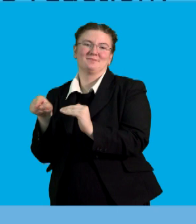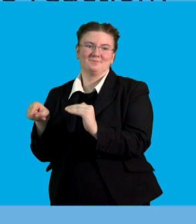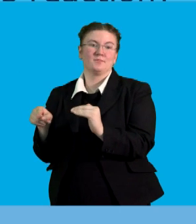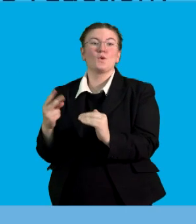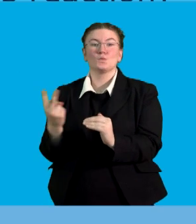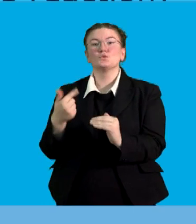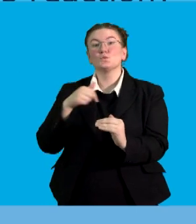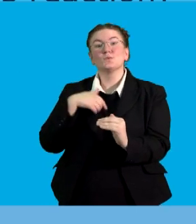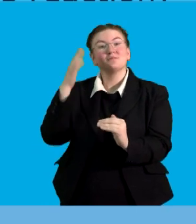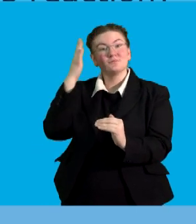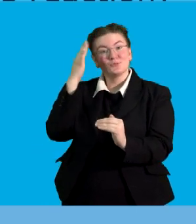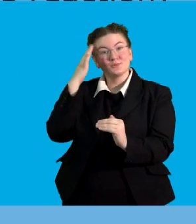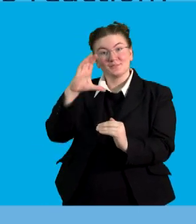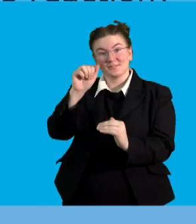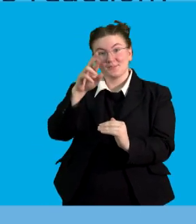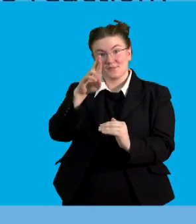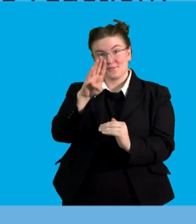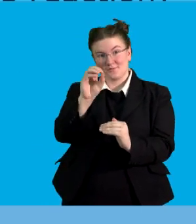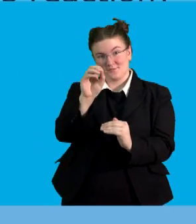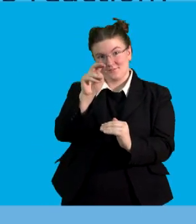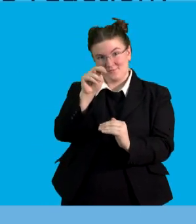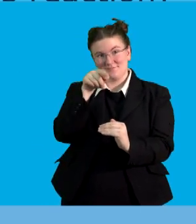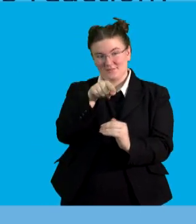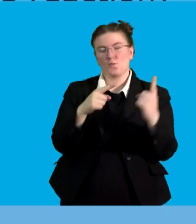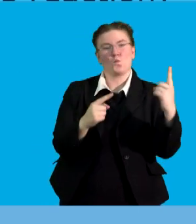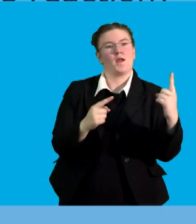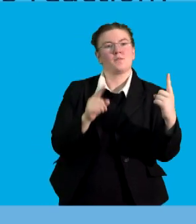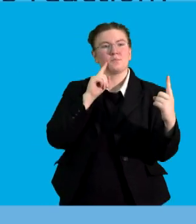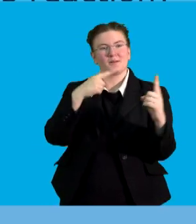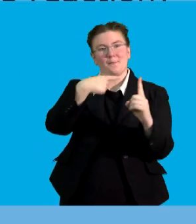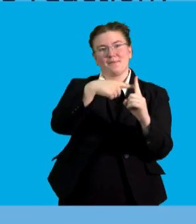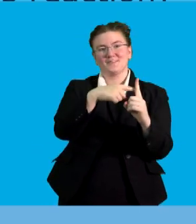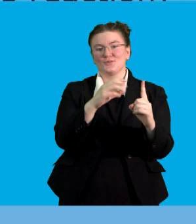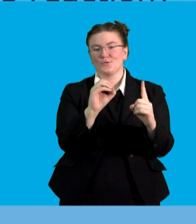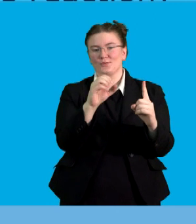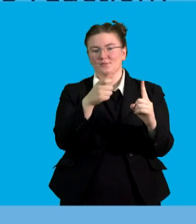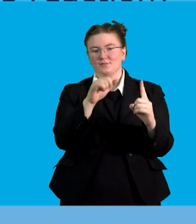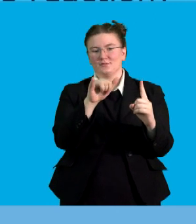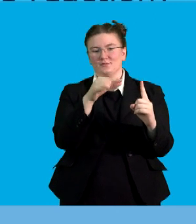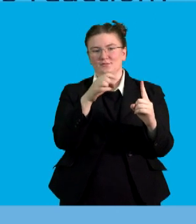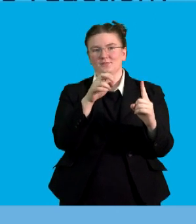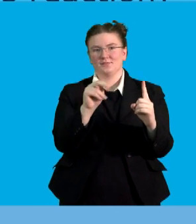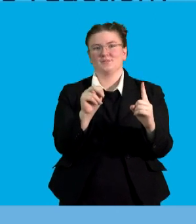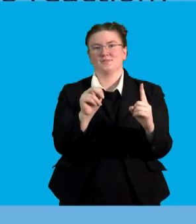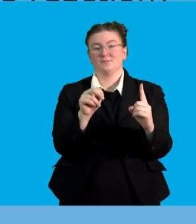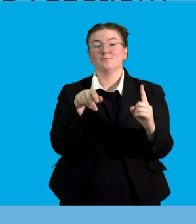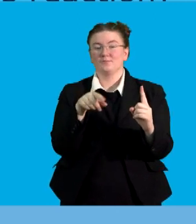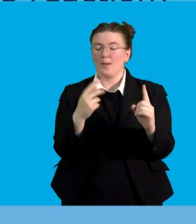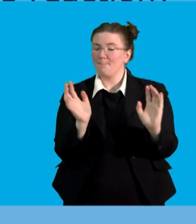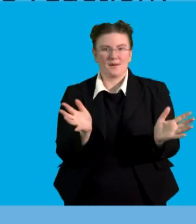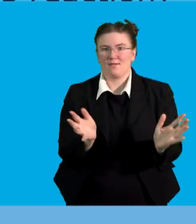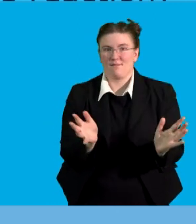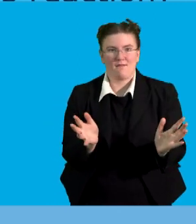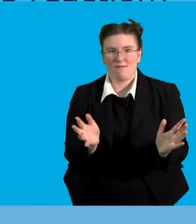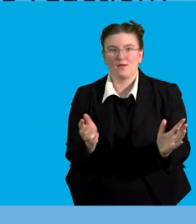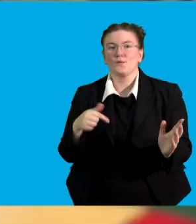diatomic molecule. So that means it exists as two. So now, it's not only just oxygen. We know that we have hydrogen also as a